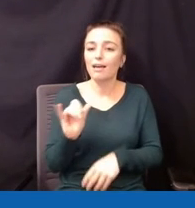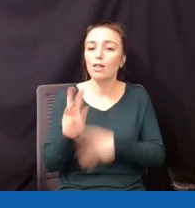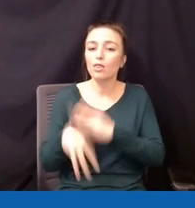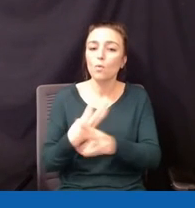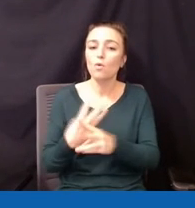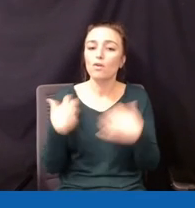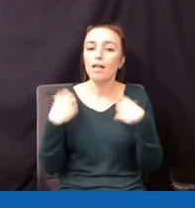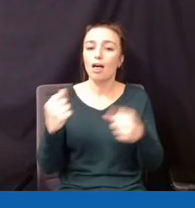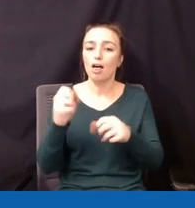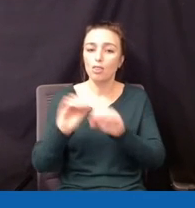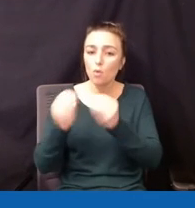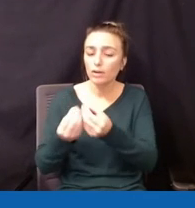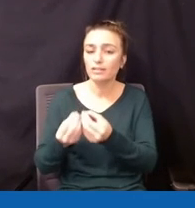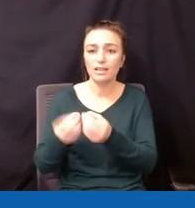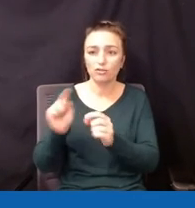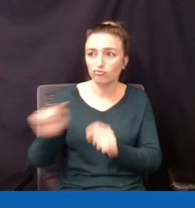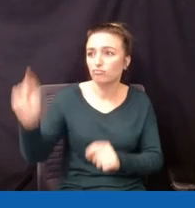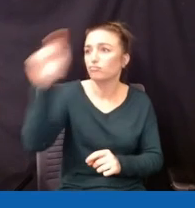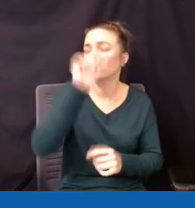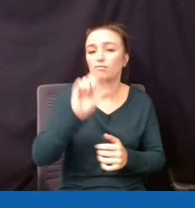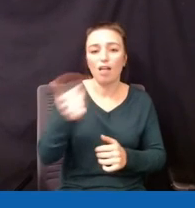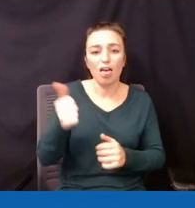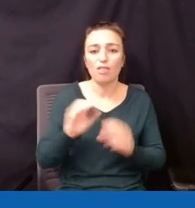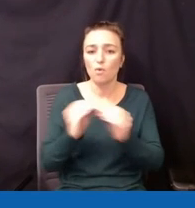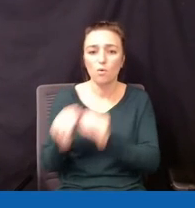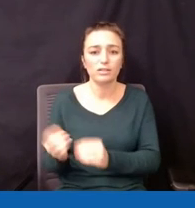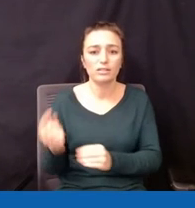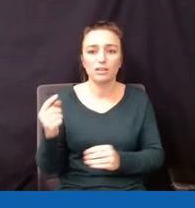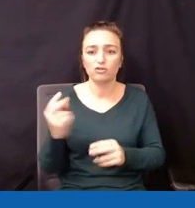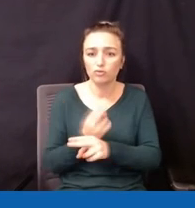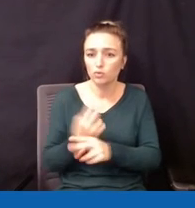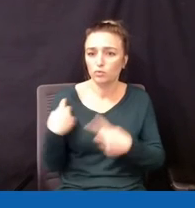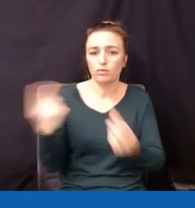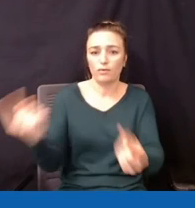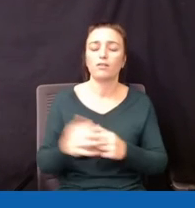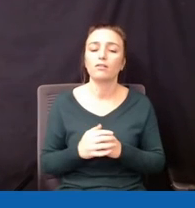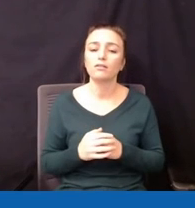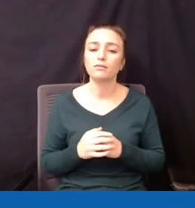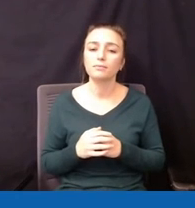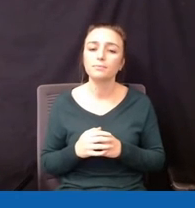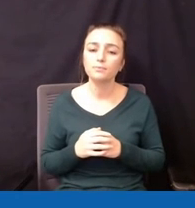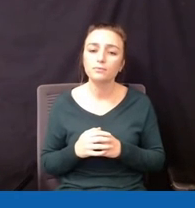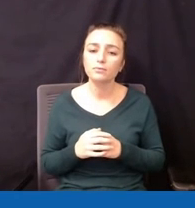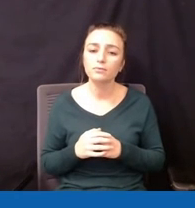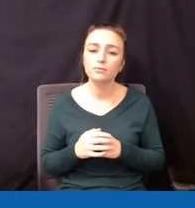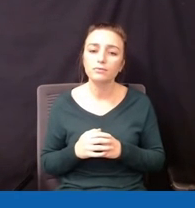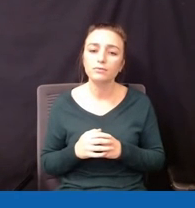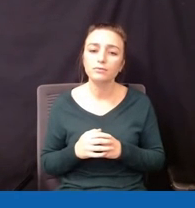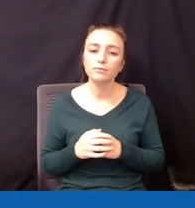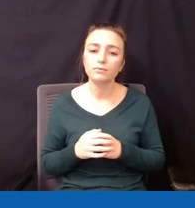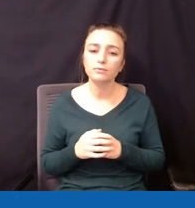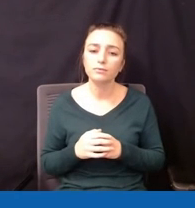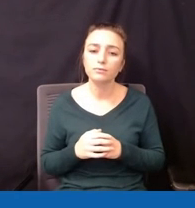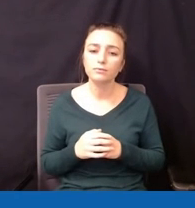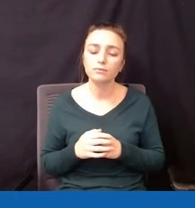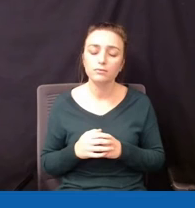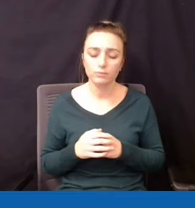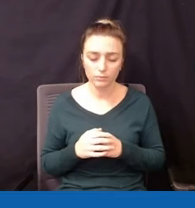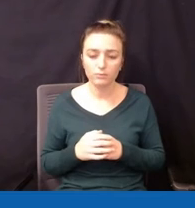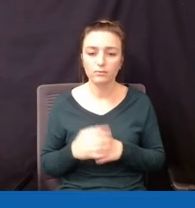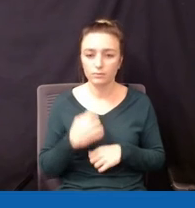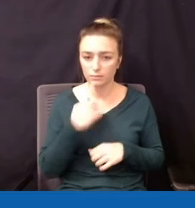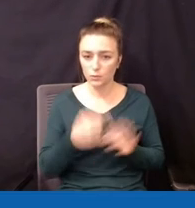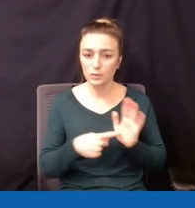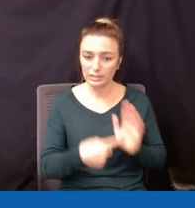policy instruments, such as, for example, here in the US. And to give you an example of how these innovations are coming